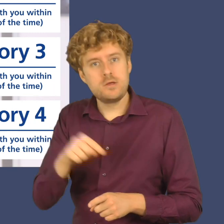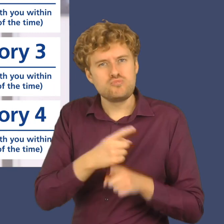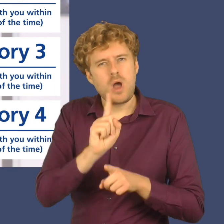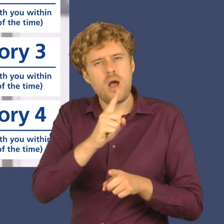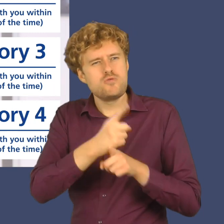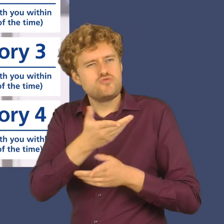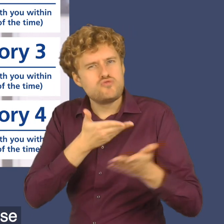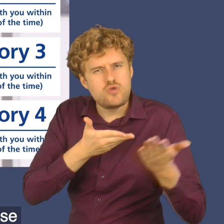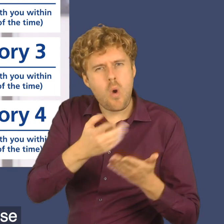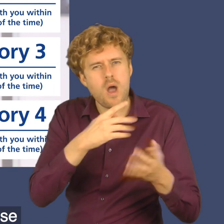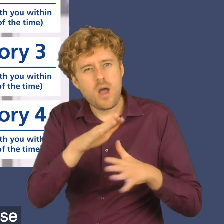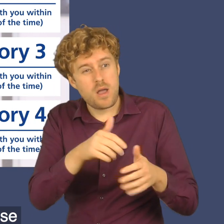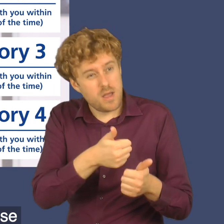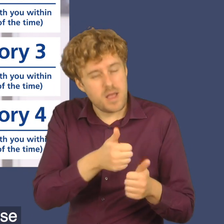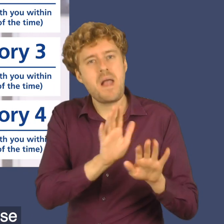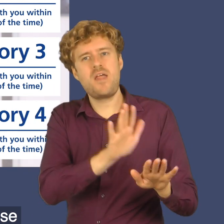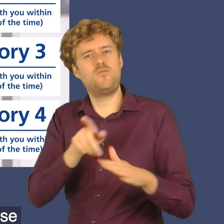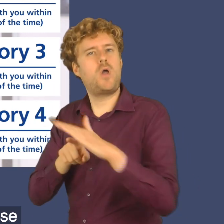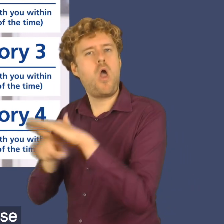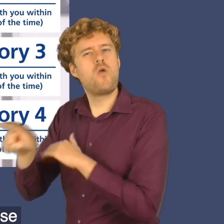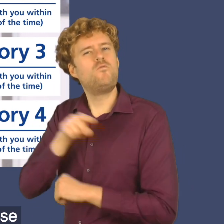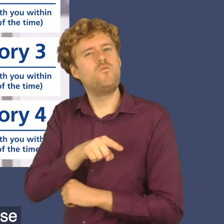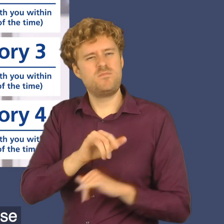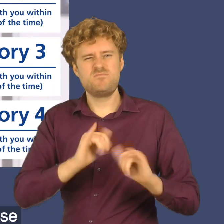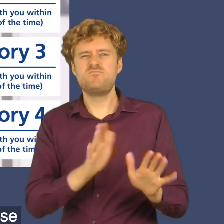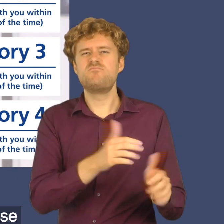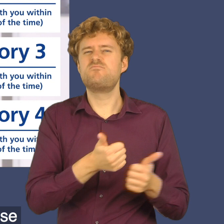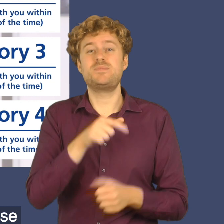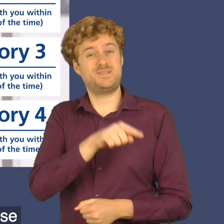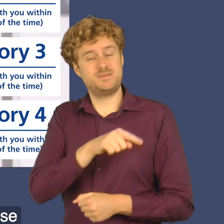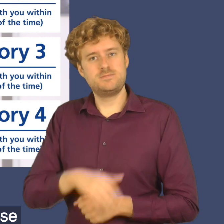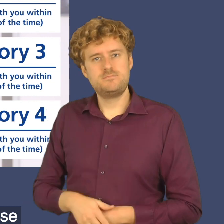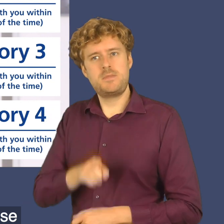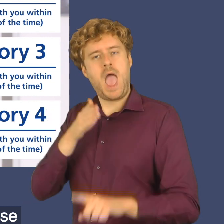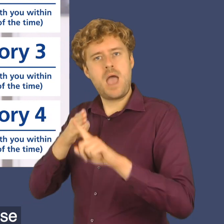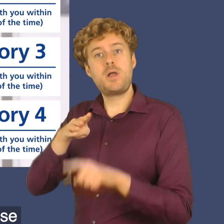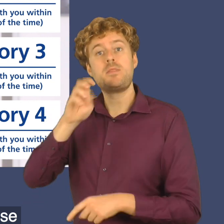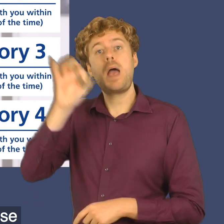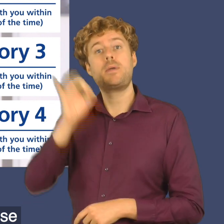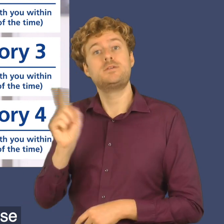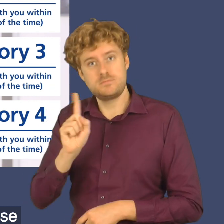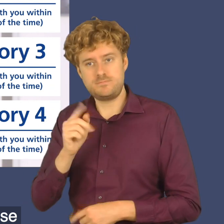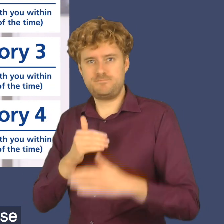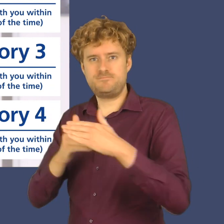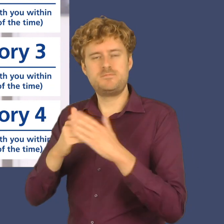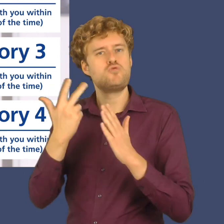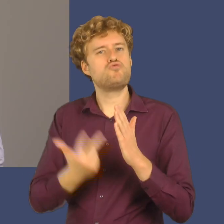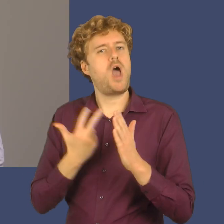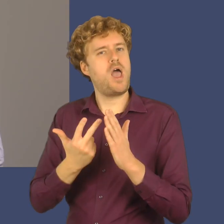the ambulance arrives they'll give you advice, and we aim to be with those cases in 9 out of 10 times within 3